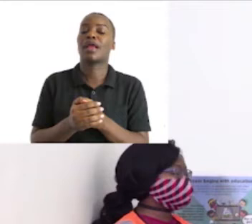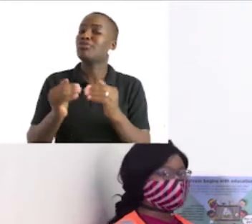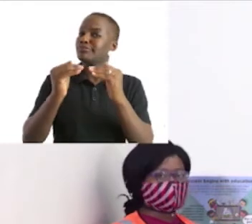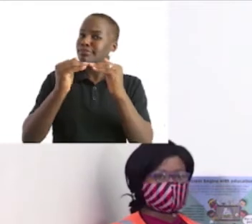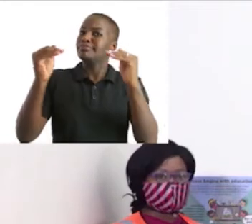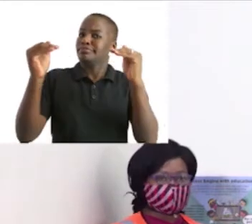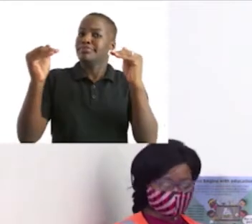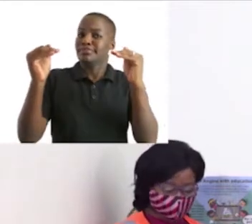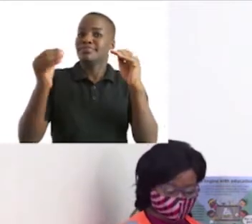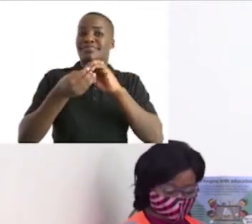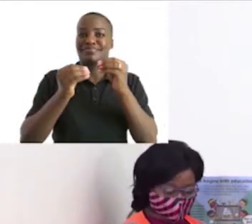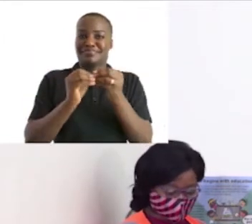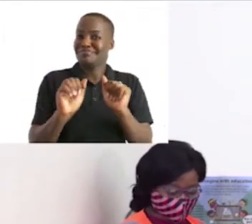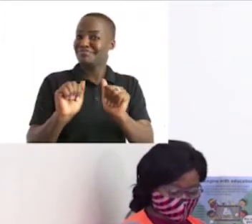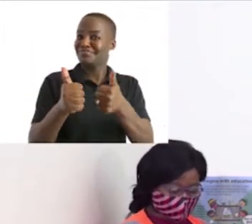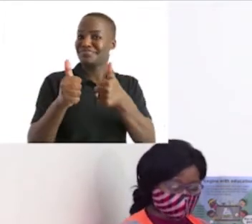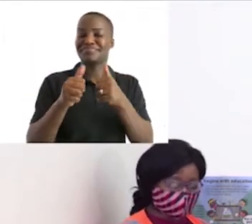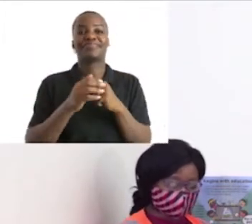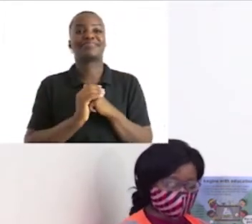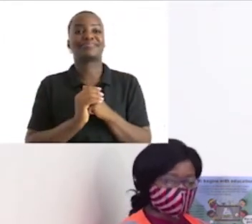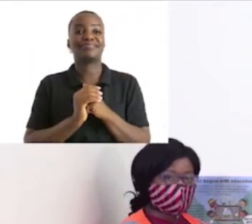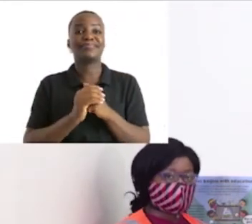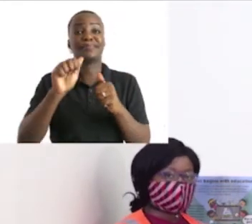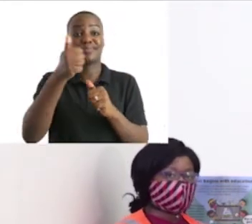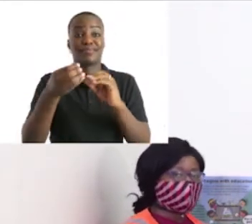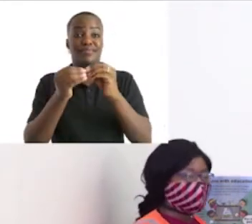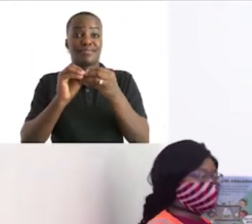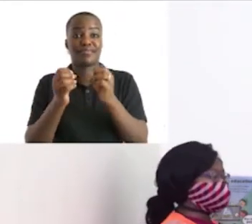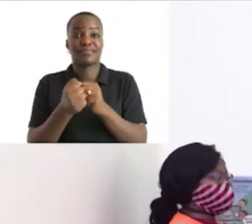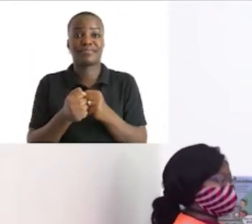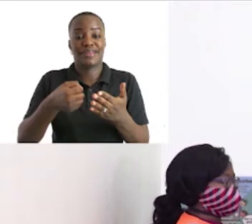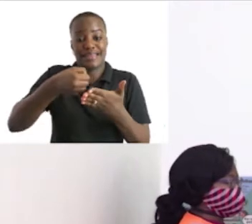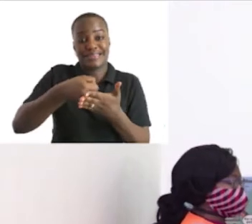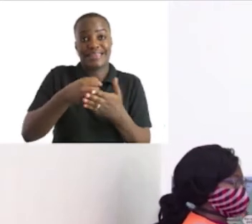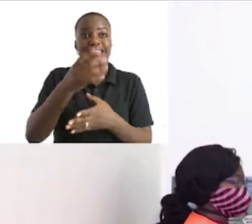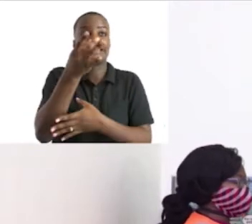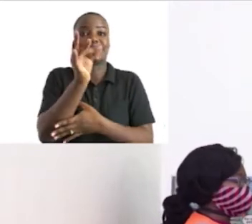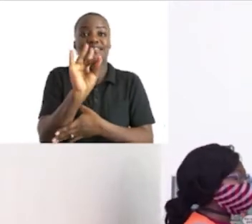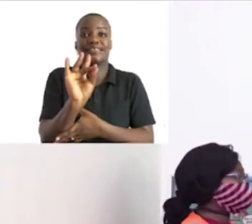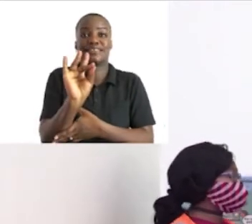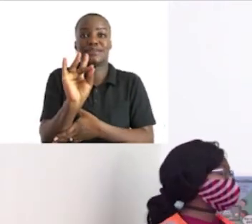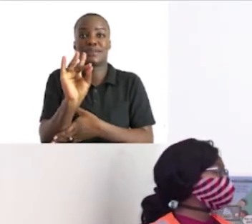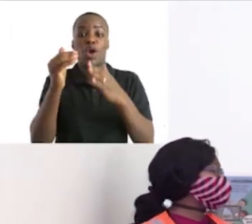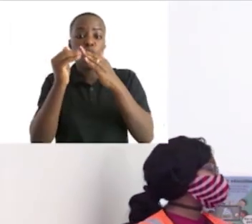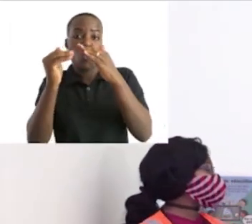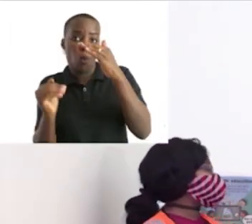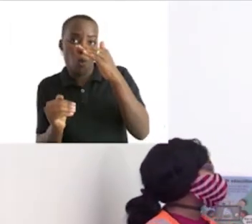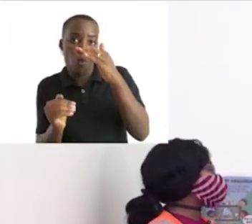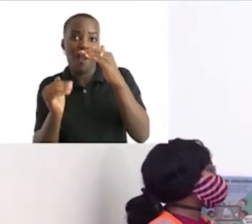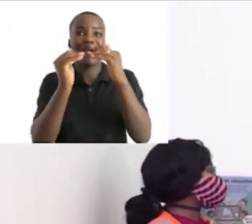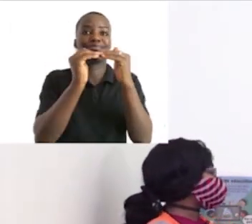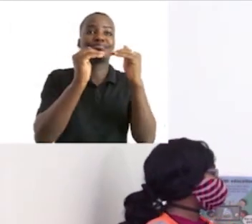Very good. The next number we're going to try is 8. Is that an odd number or